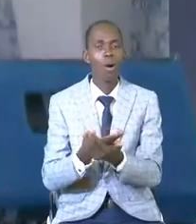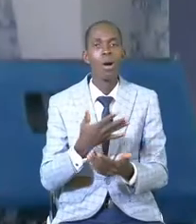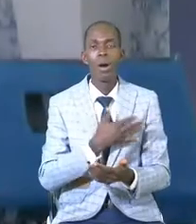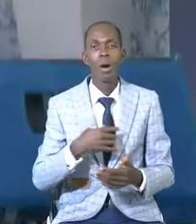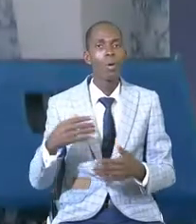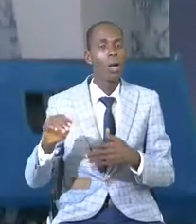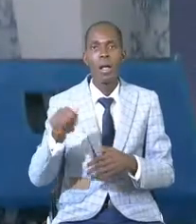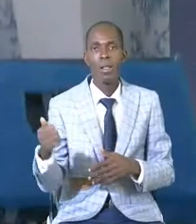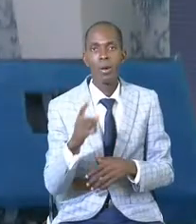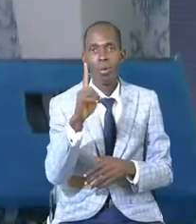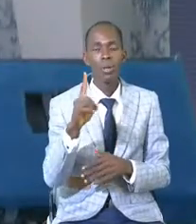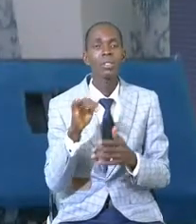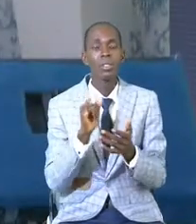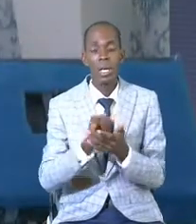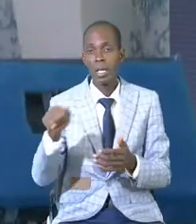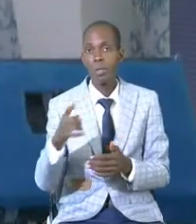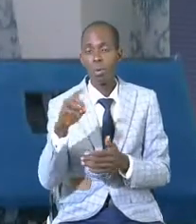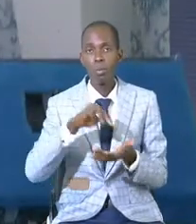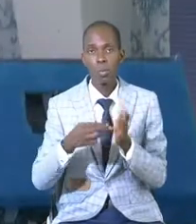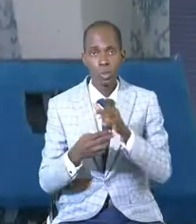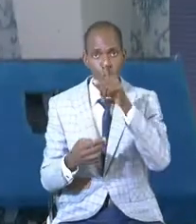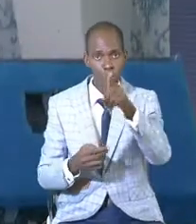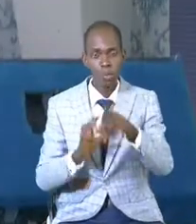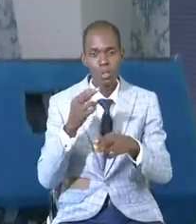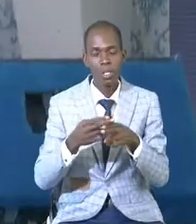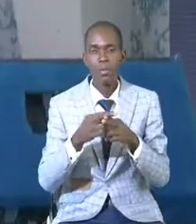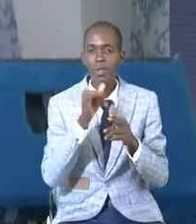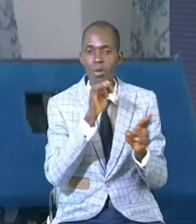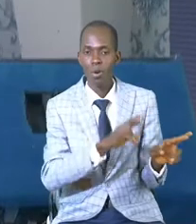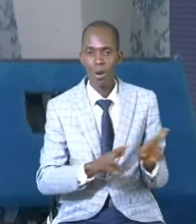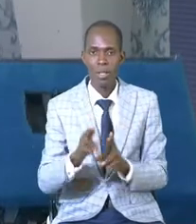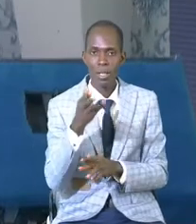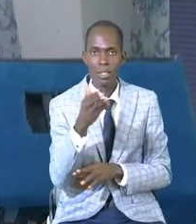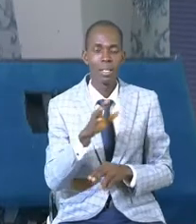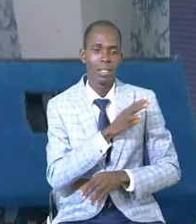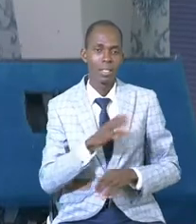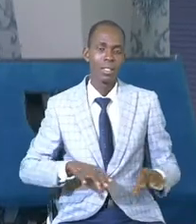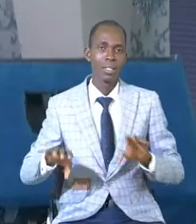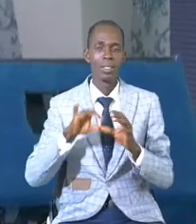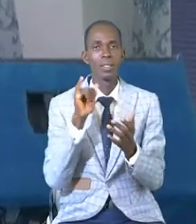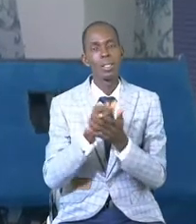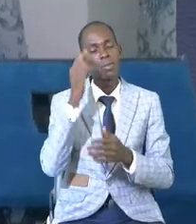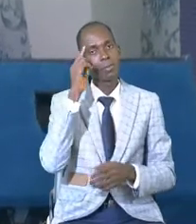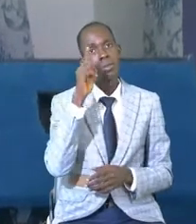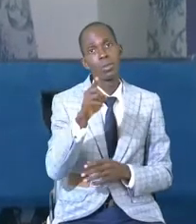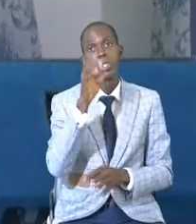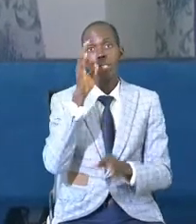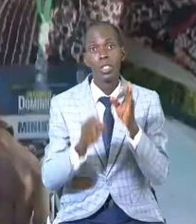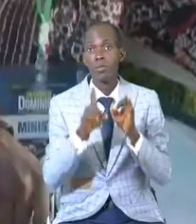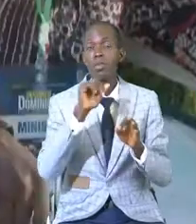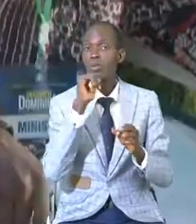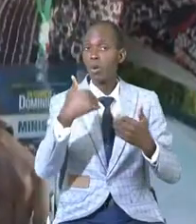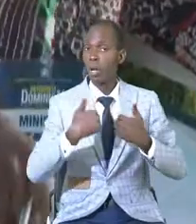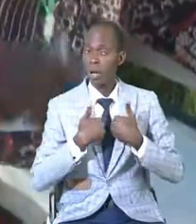whosoever is you, he has your name already, and Christ did that for you. If you've not got it, you will